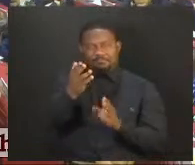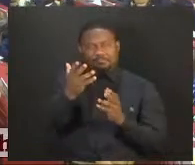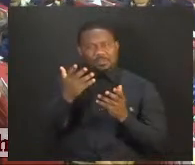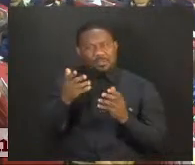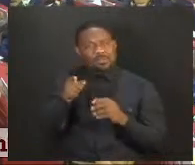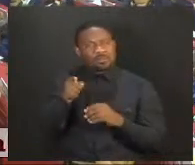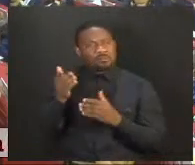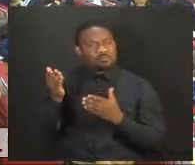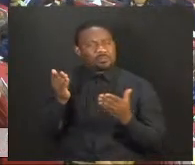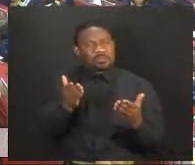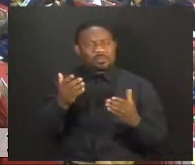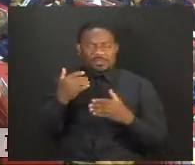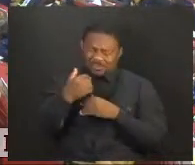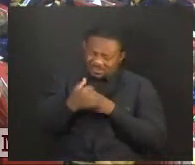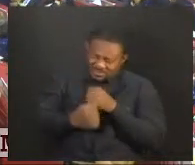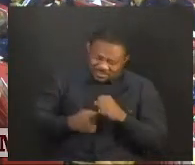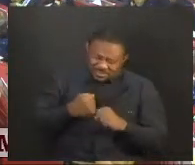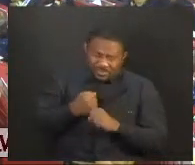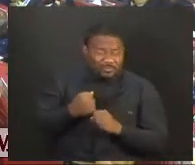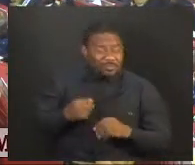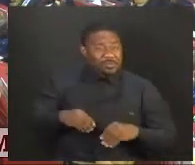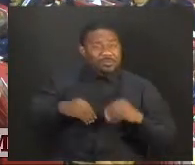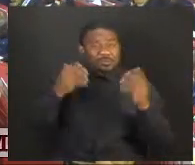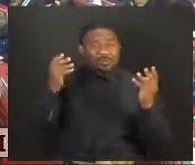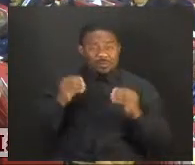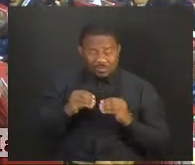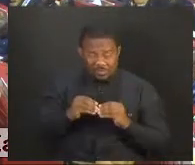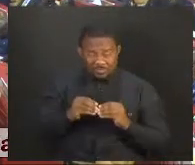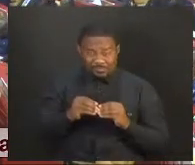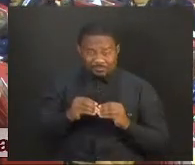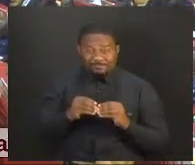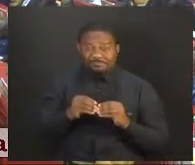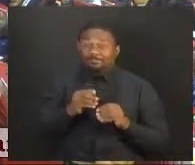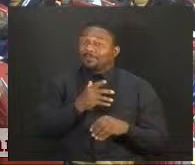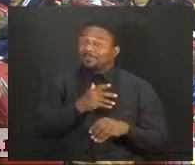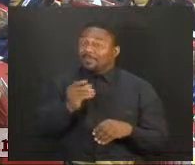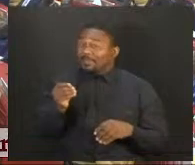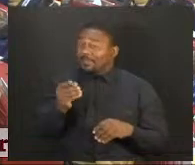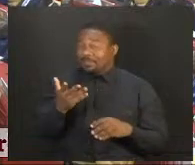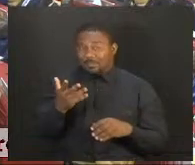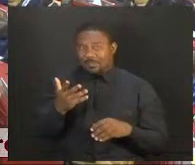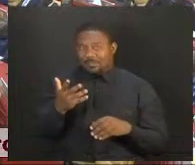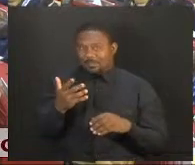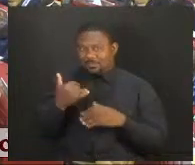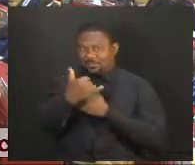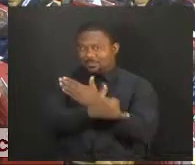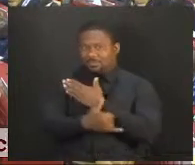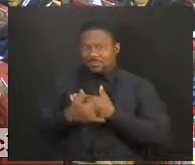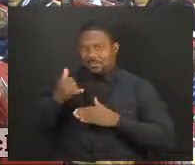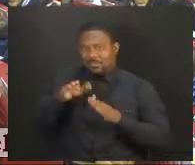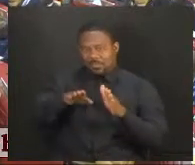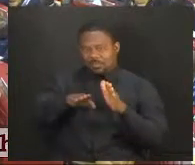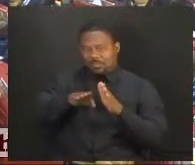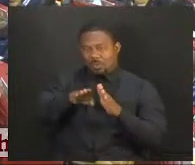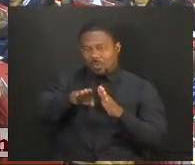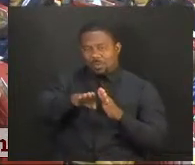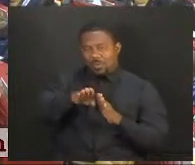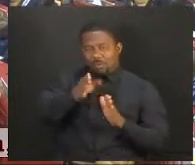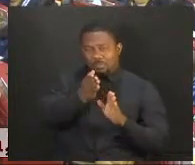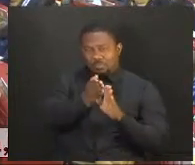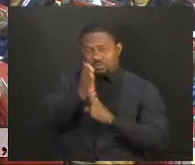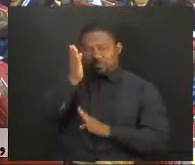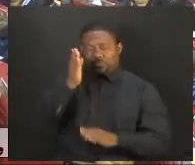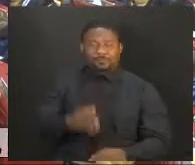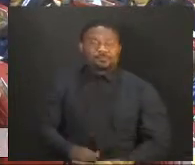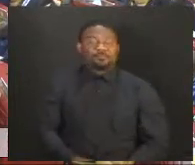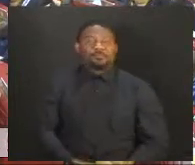the excruciating suffering of our people, and set our country on a trajectory of economic transformation.